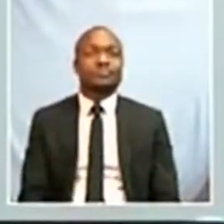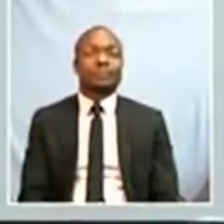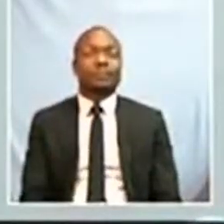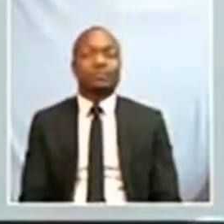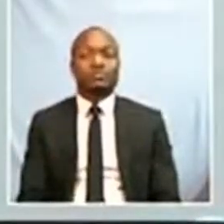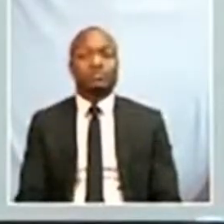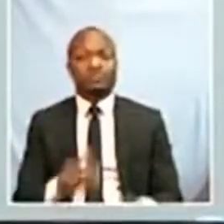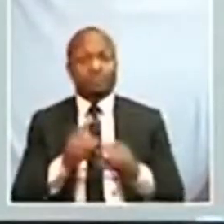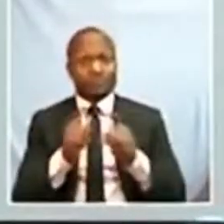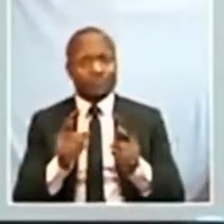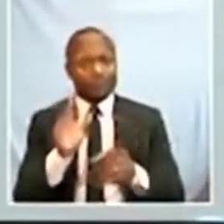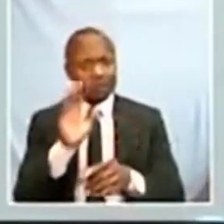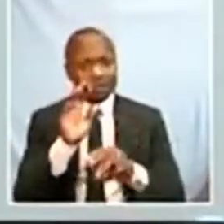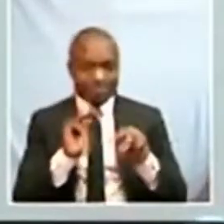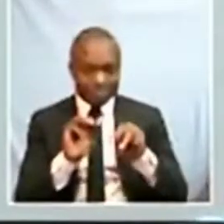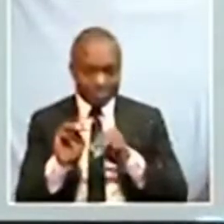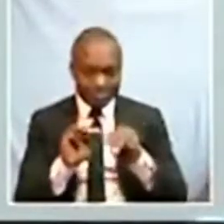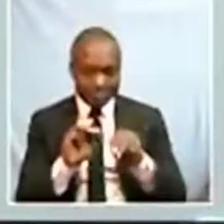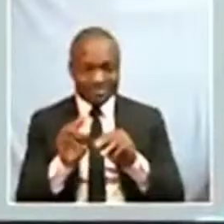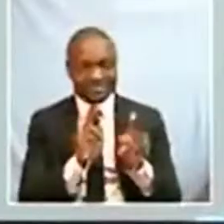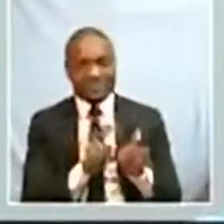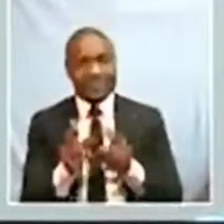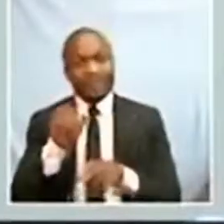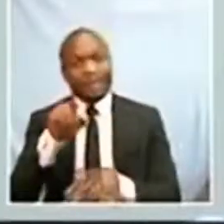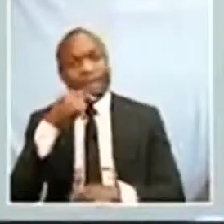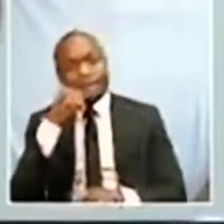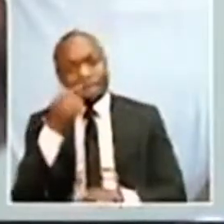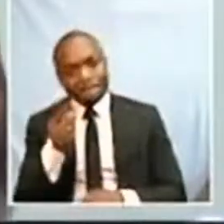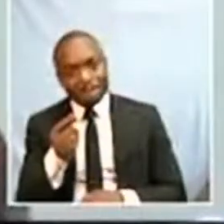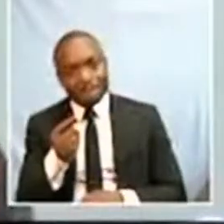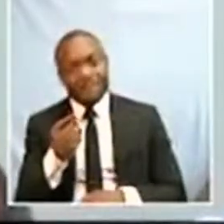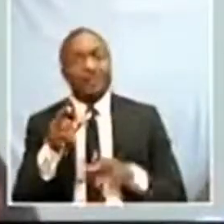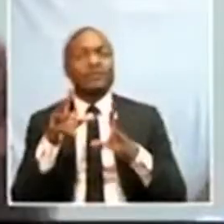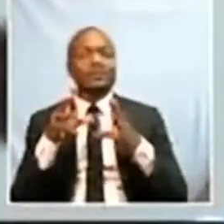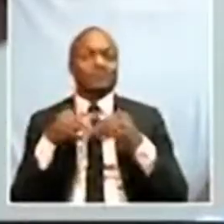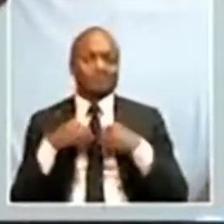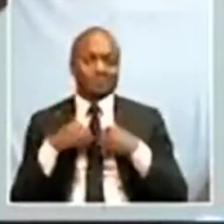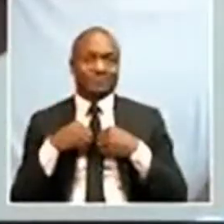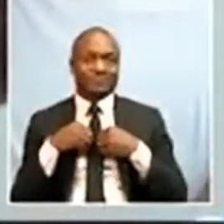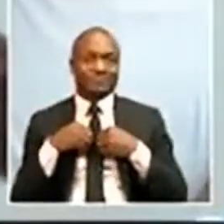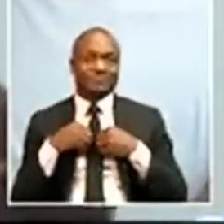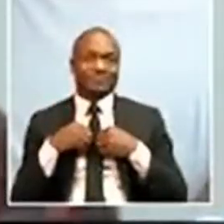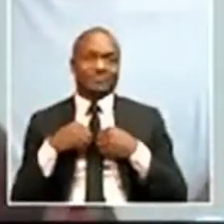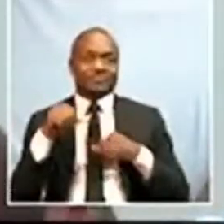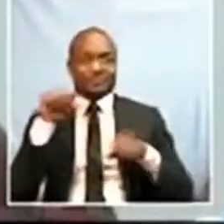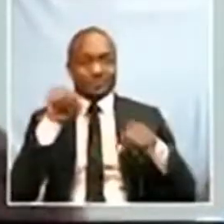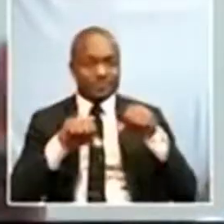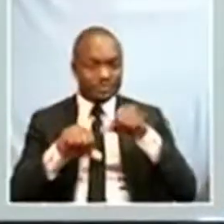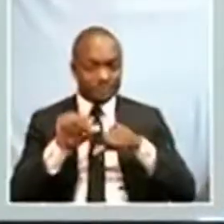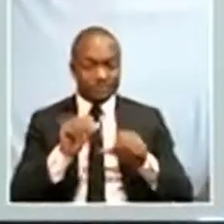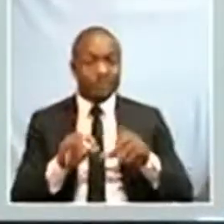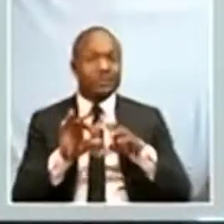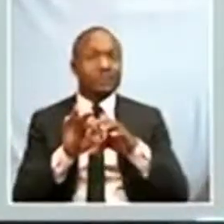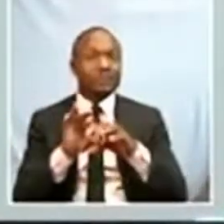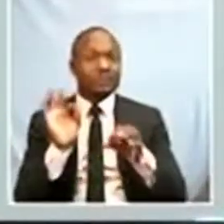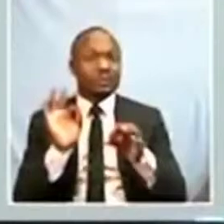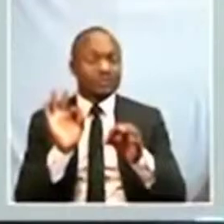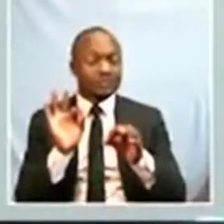Yet in your management response you are saying we acknowledge the Auditor General's